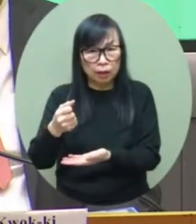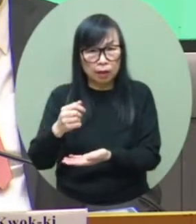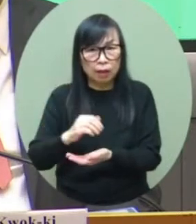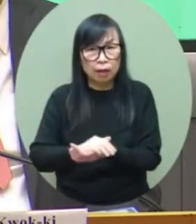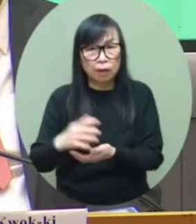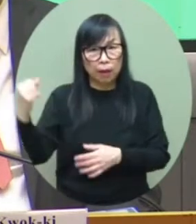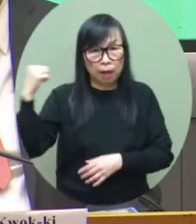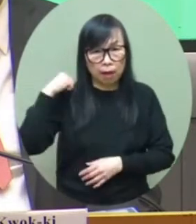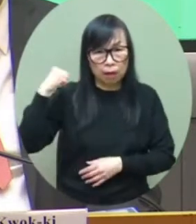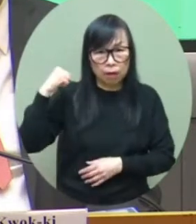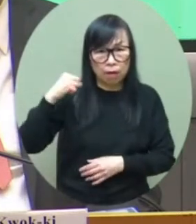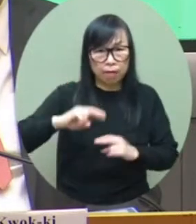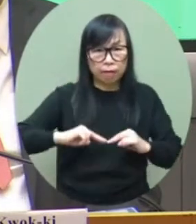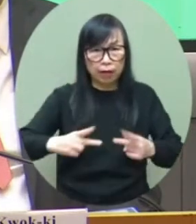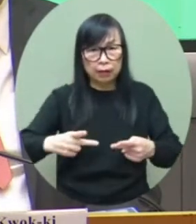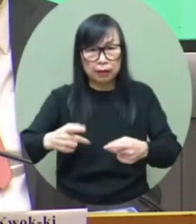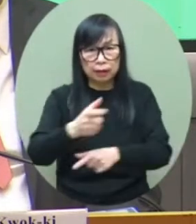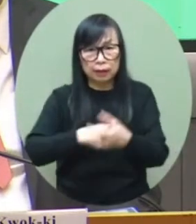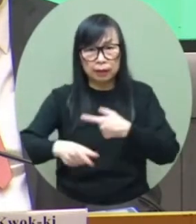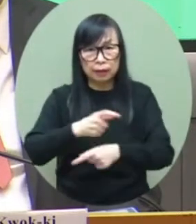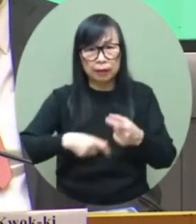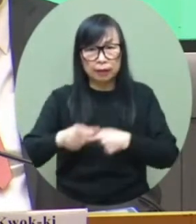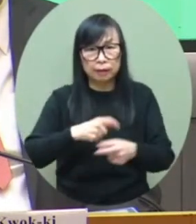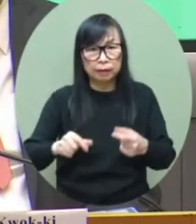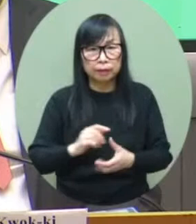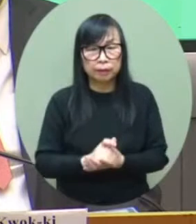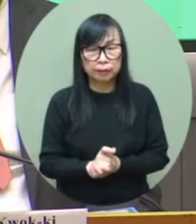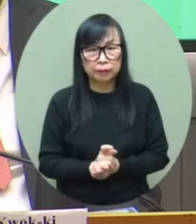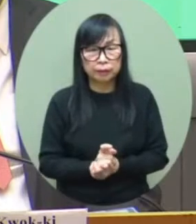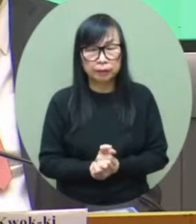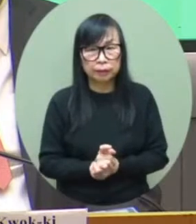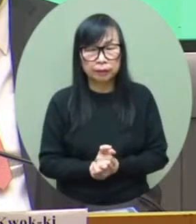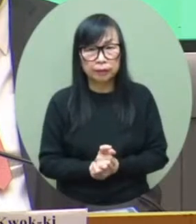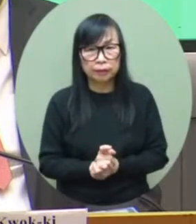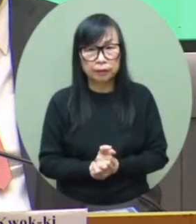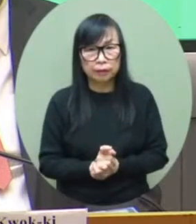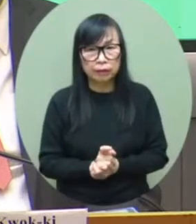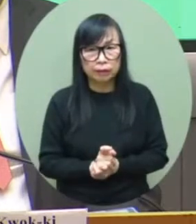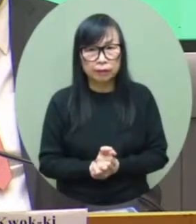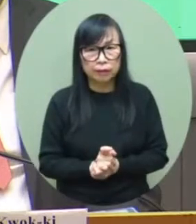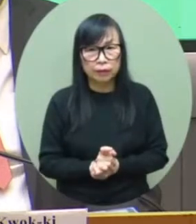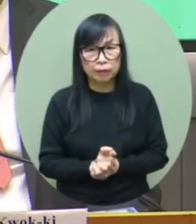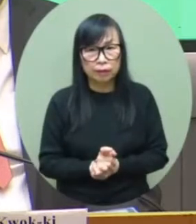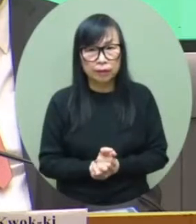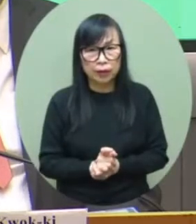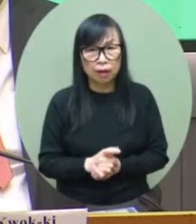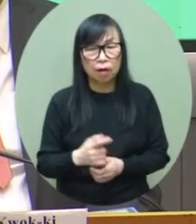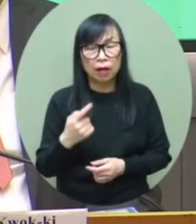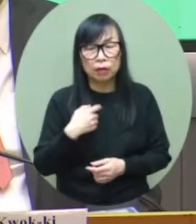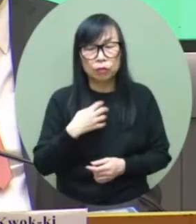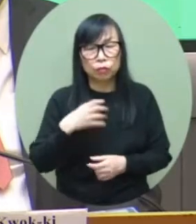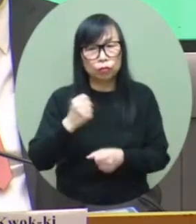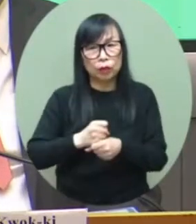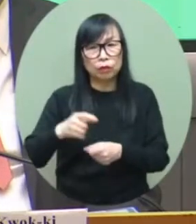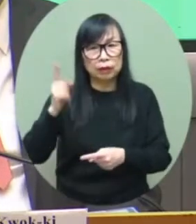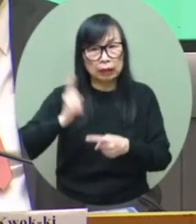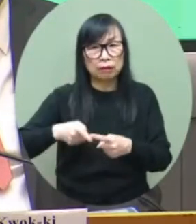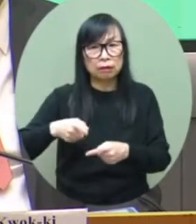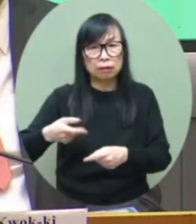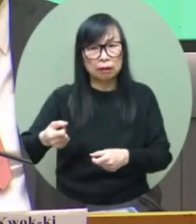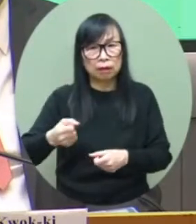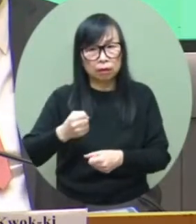So I'm doing this in a very pragmatic manner. So on the one hand, we'll do our lesson